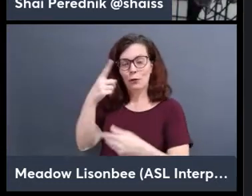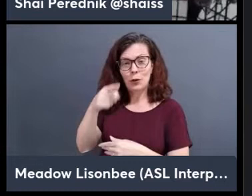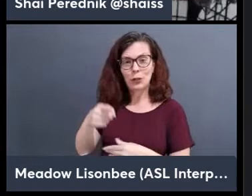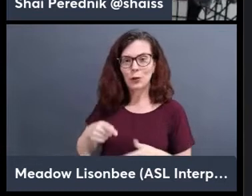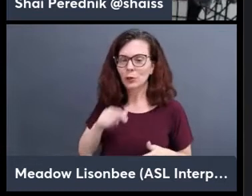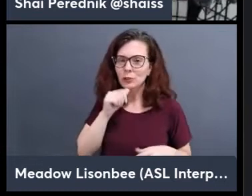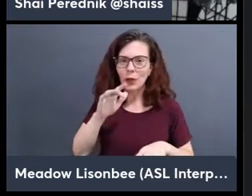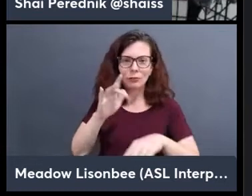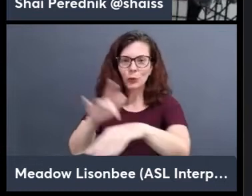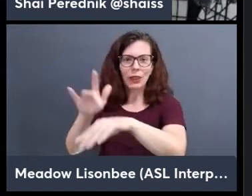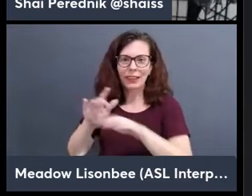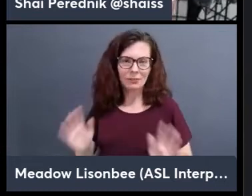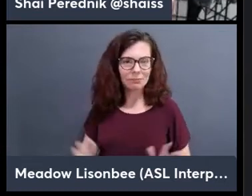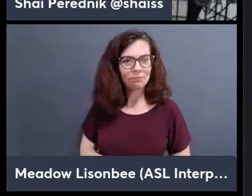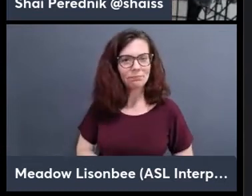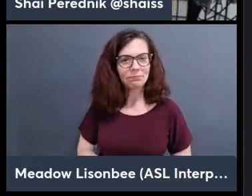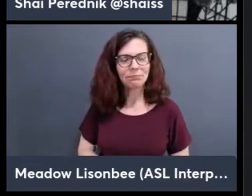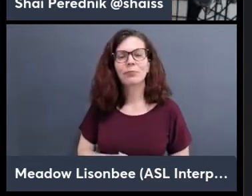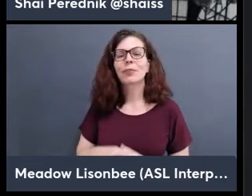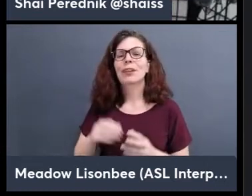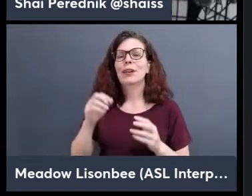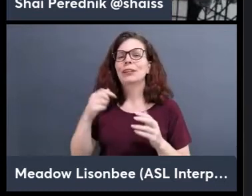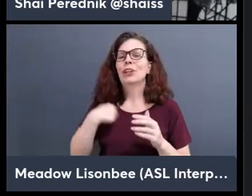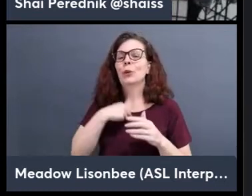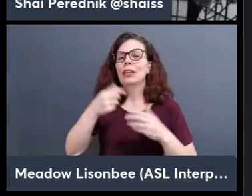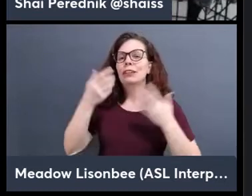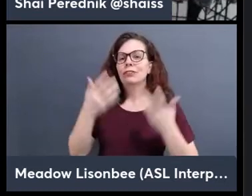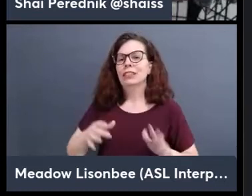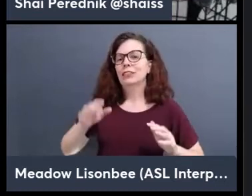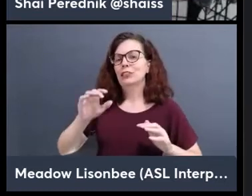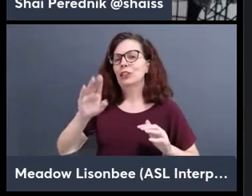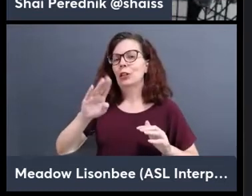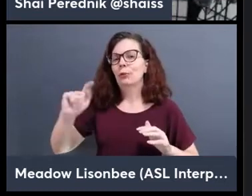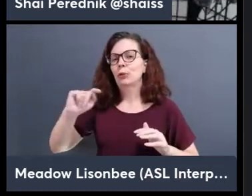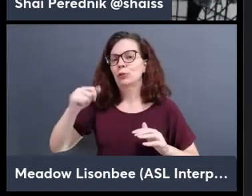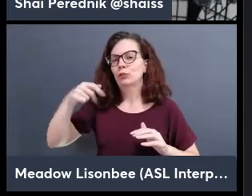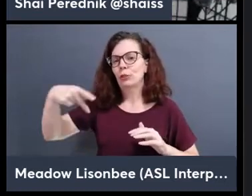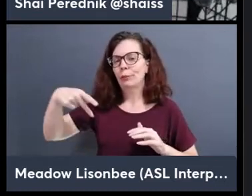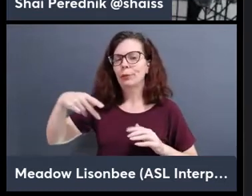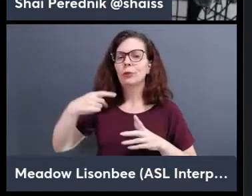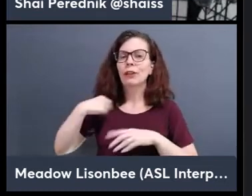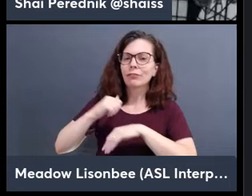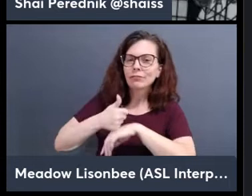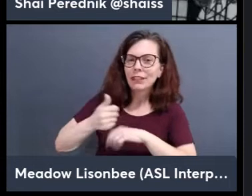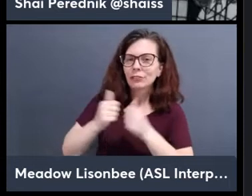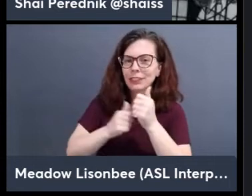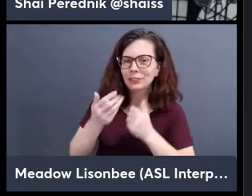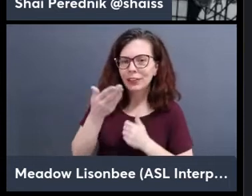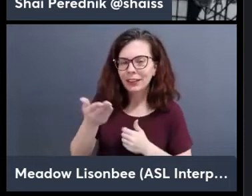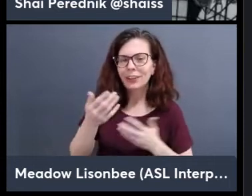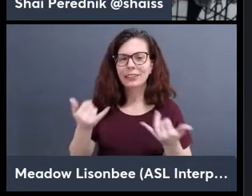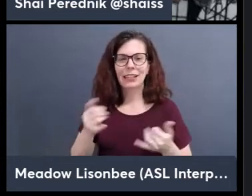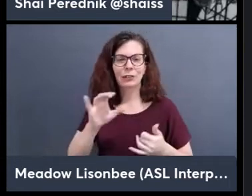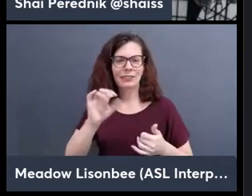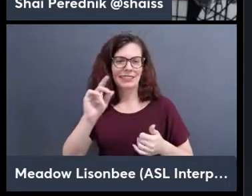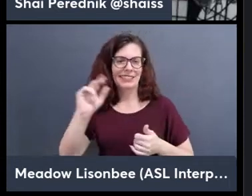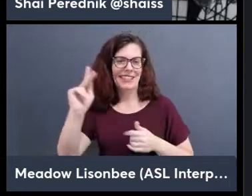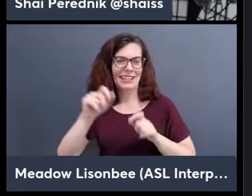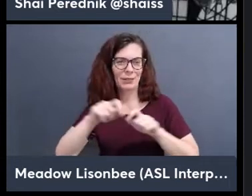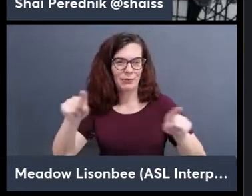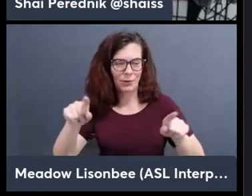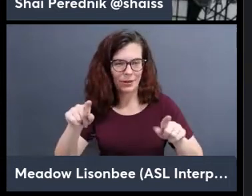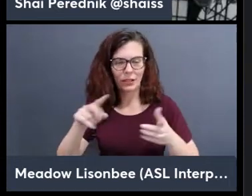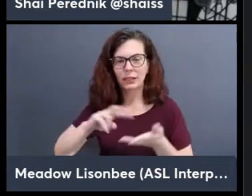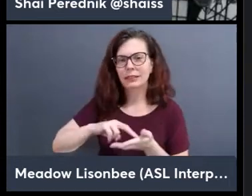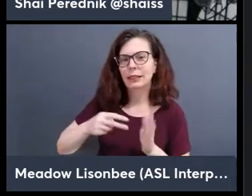around doing it. All right, so we finished the bootstrapping, right? We got all the foundations in there. Now we're actually going to do the CDK deploy. So that means we're